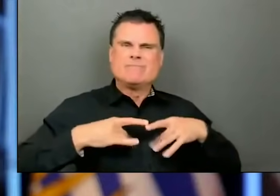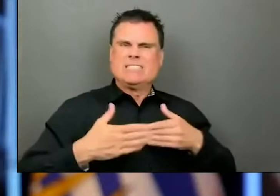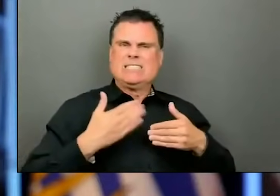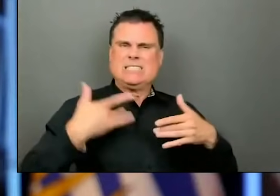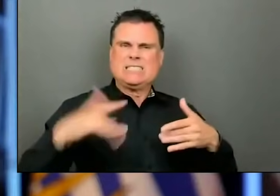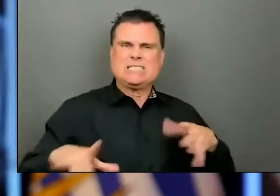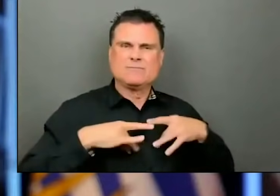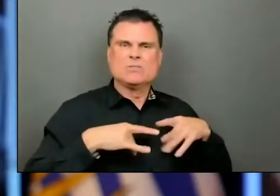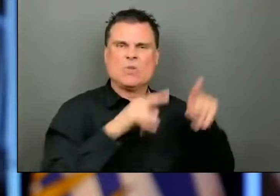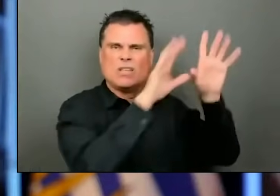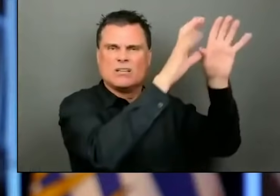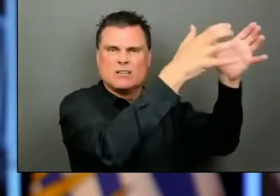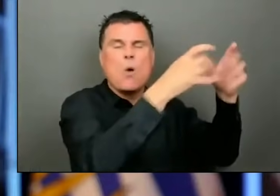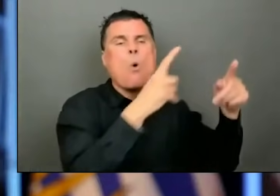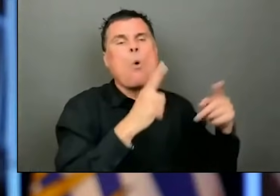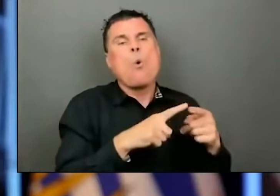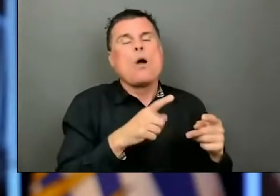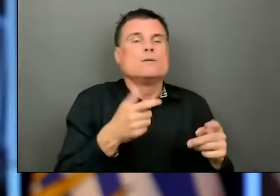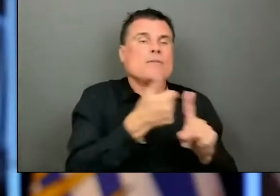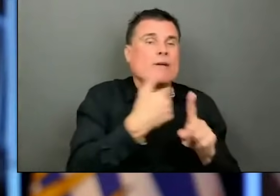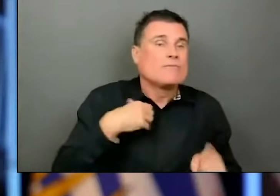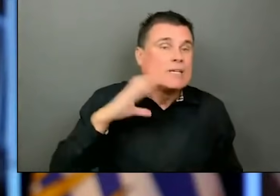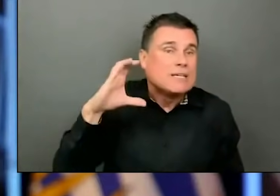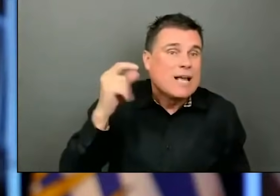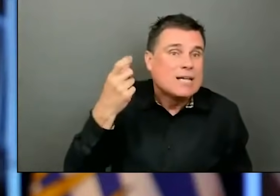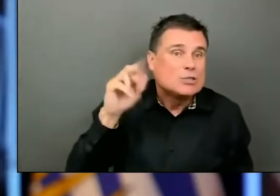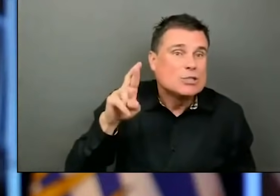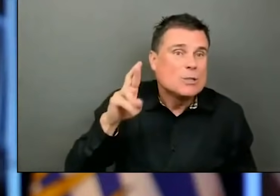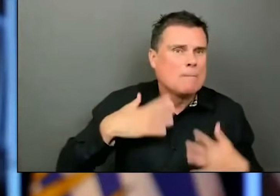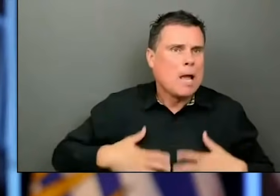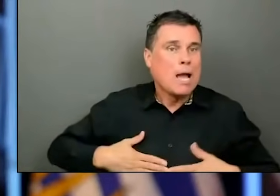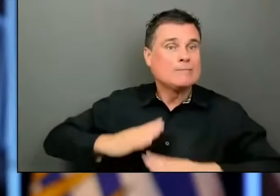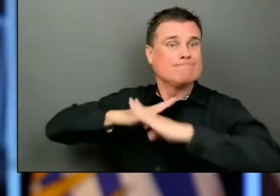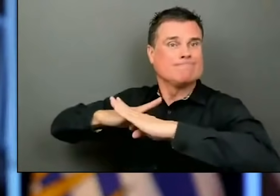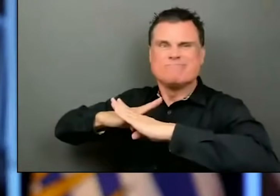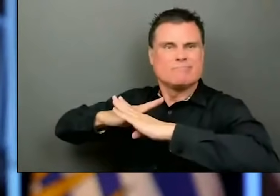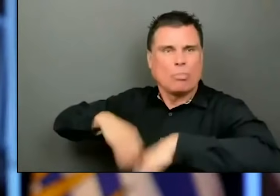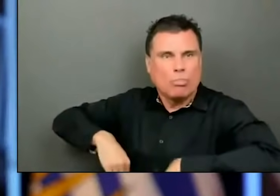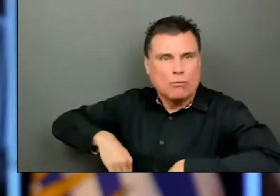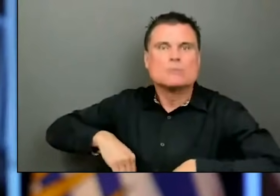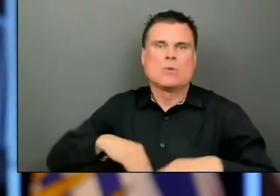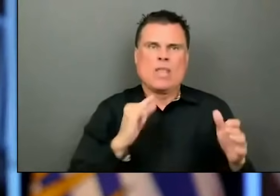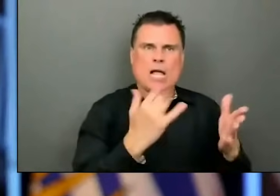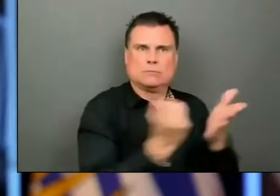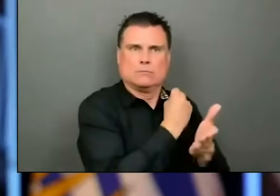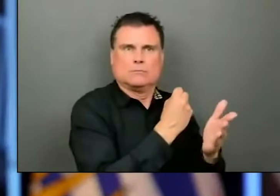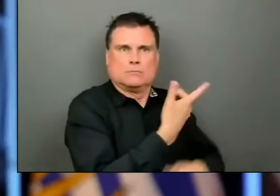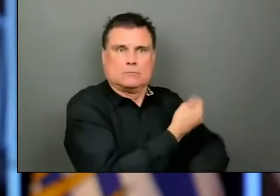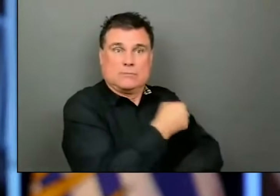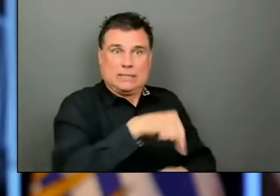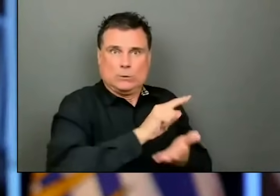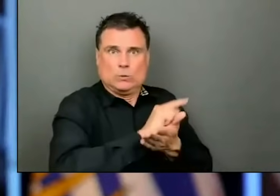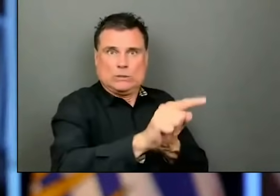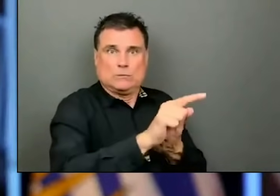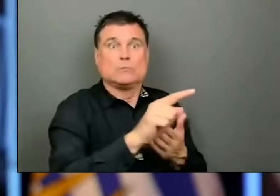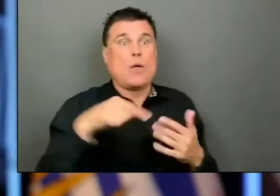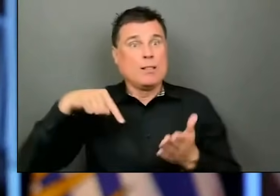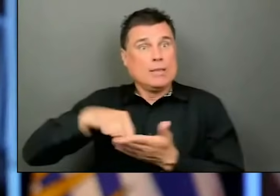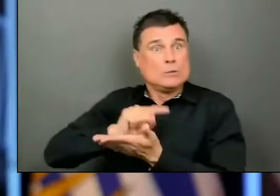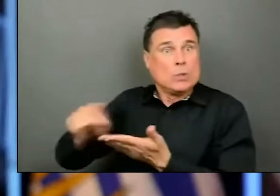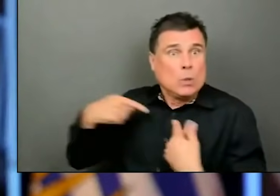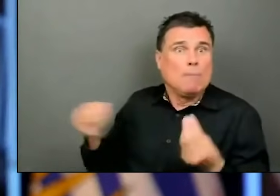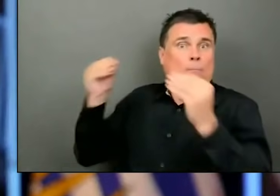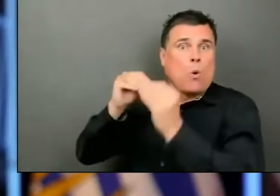vulnerable list. And that is happening later this week as we're able to get more vaccine in and getting people moved up on